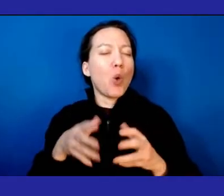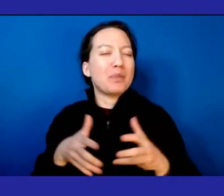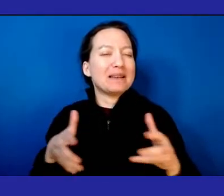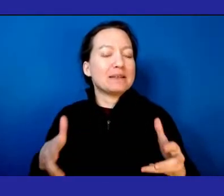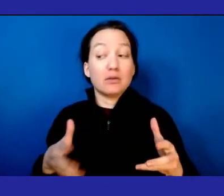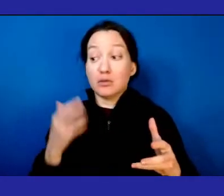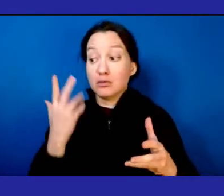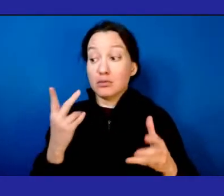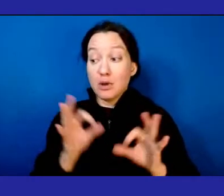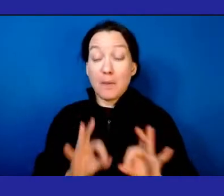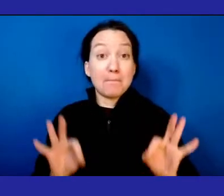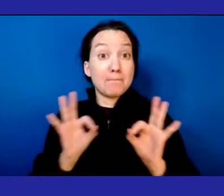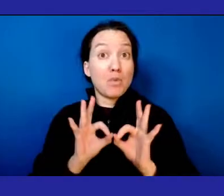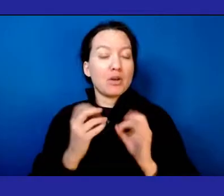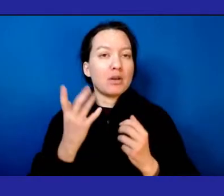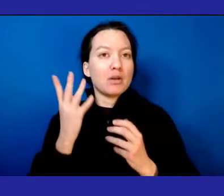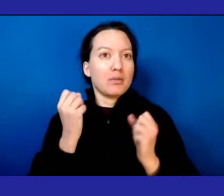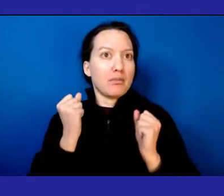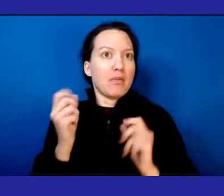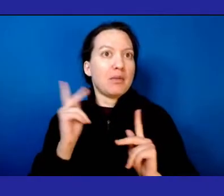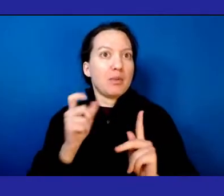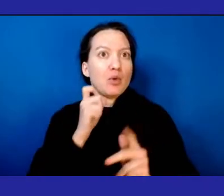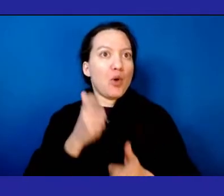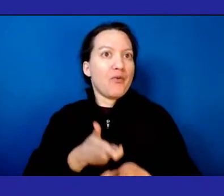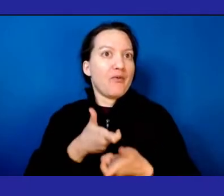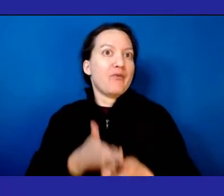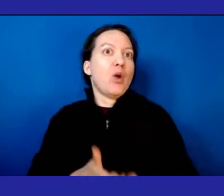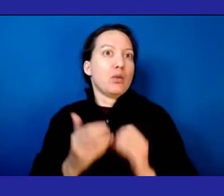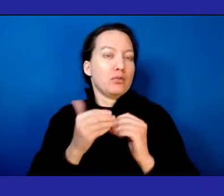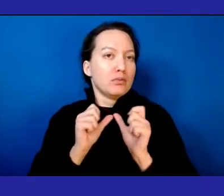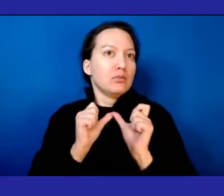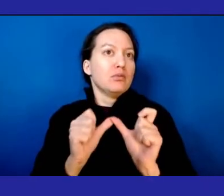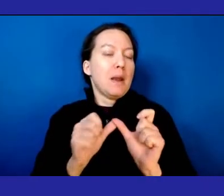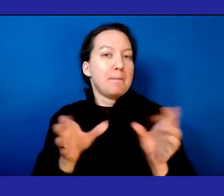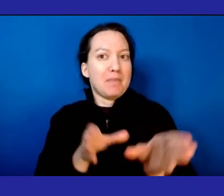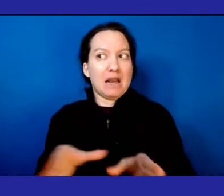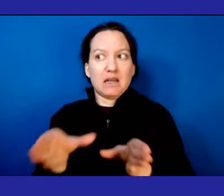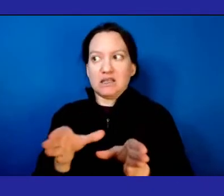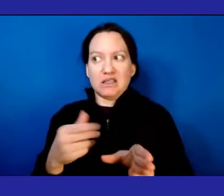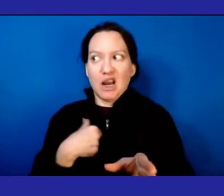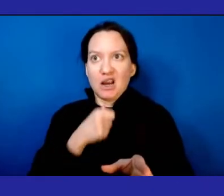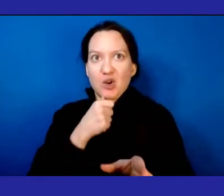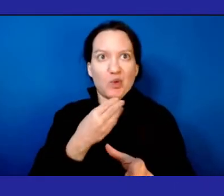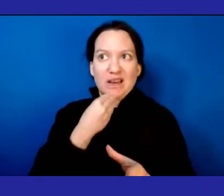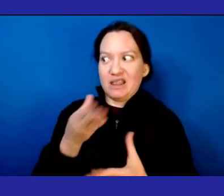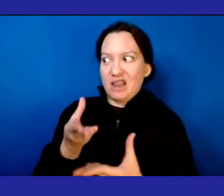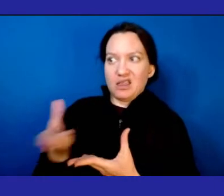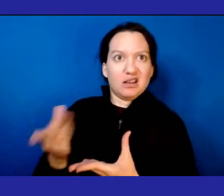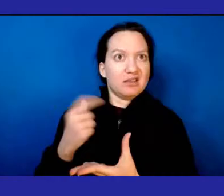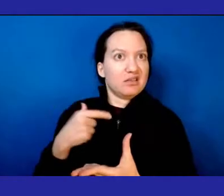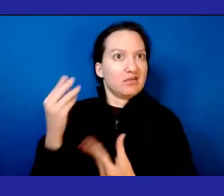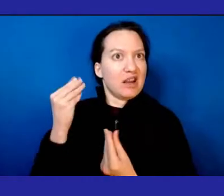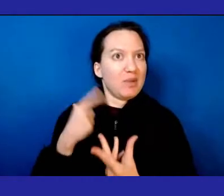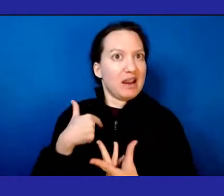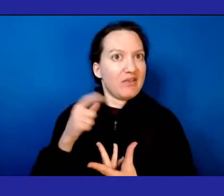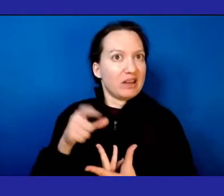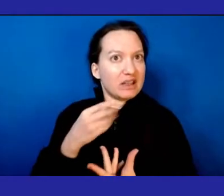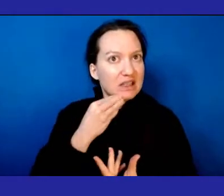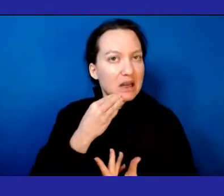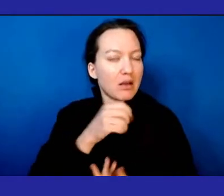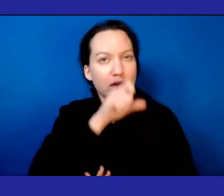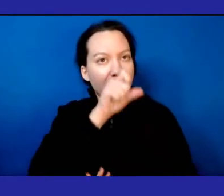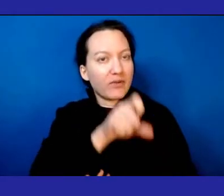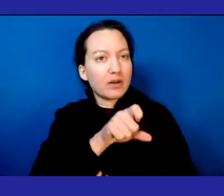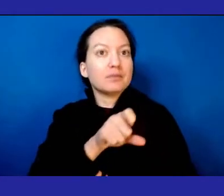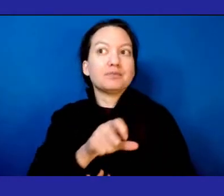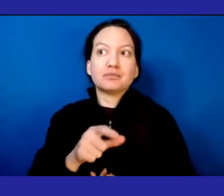a lot of people don't stick with plans is a lot of times it's like, I don't even eat the stuff they're telling me to eat. So I really love that, and I